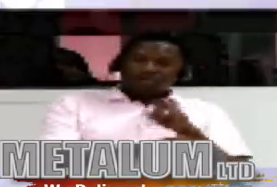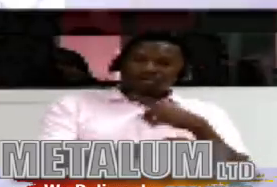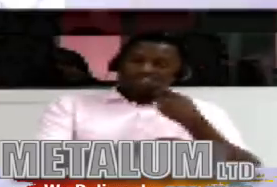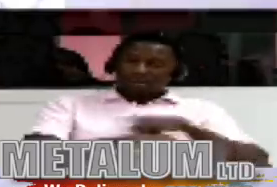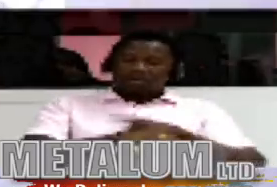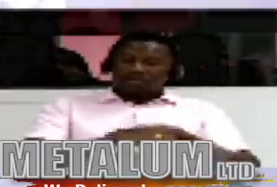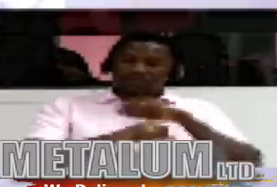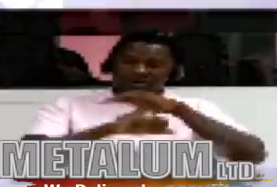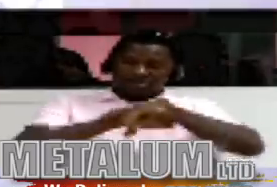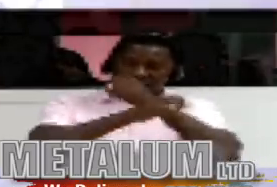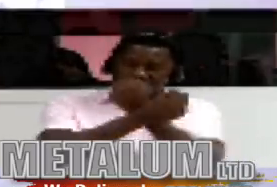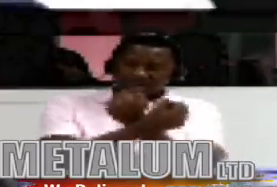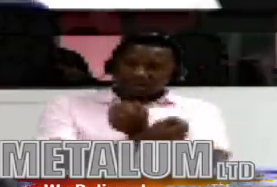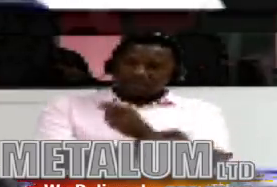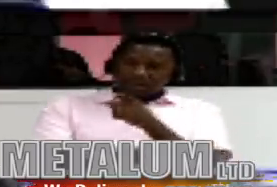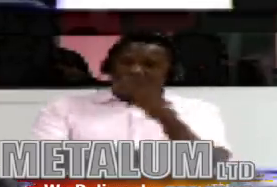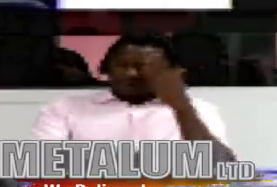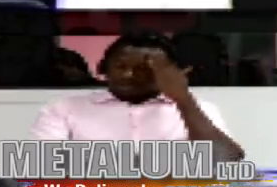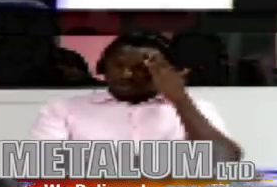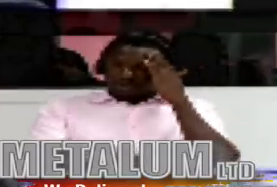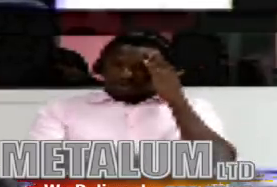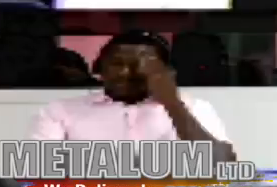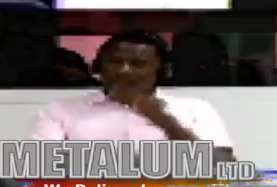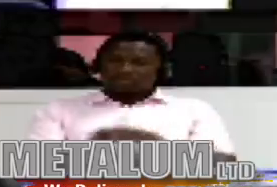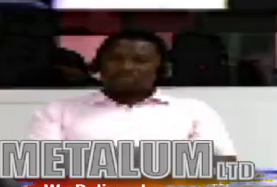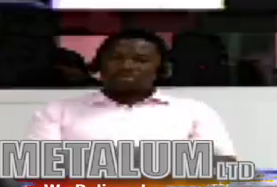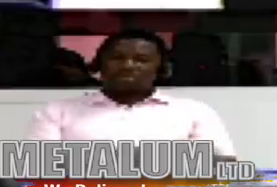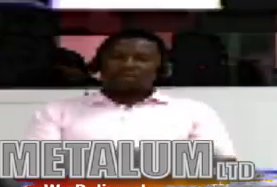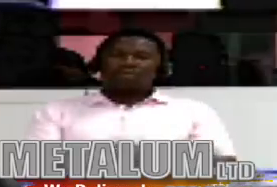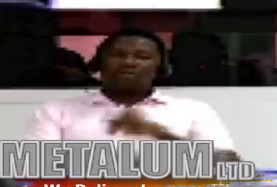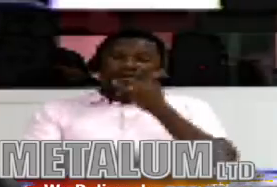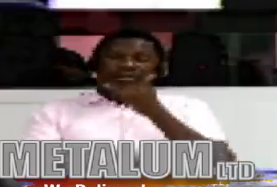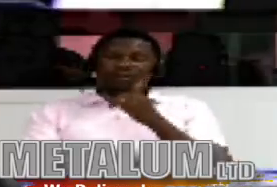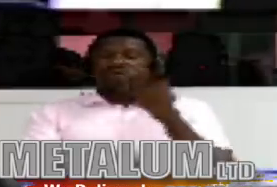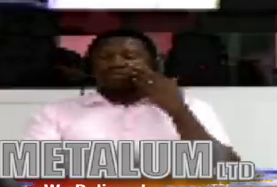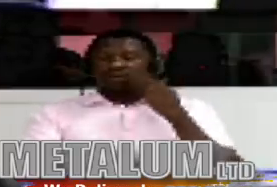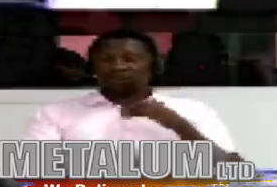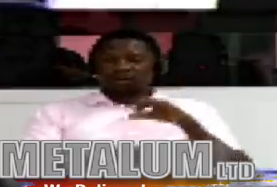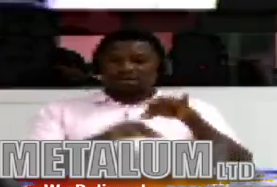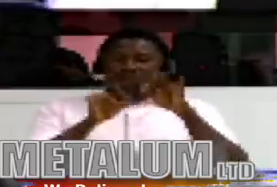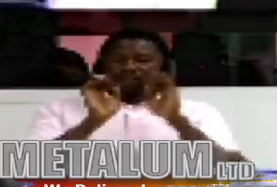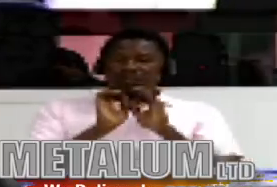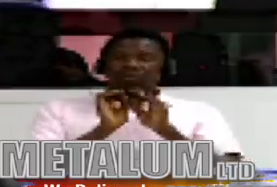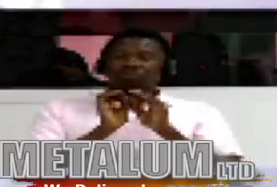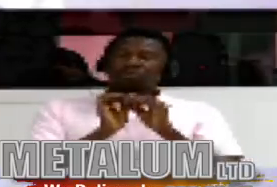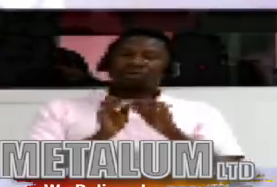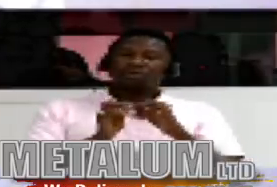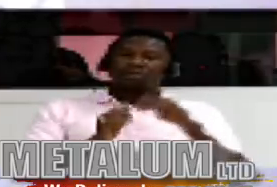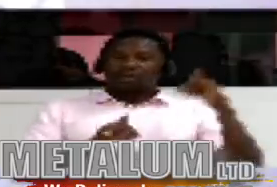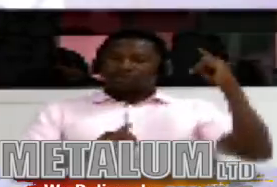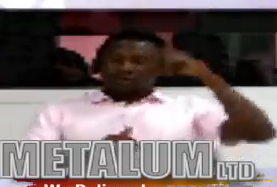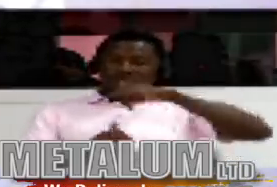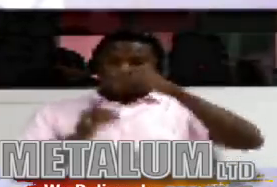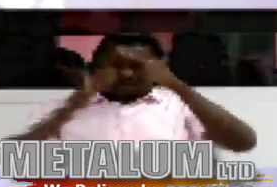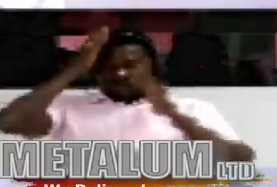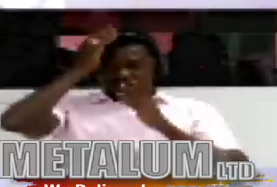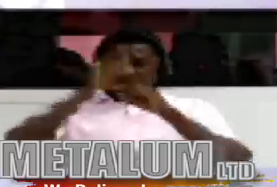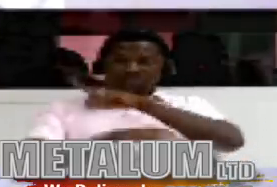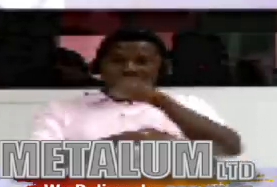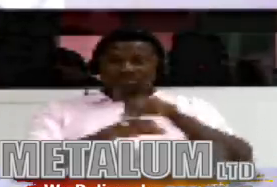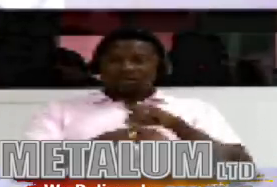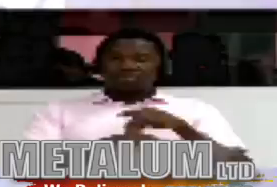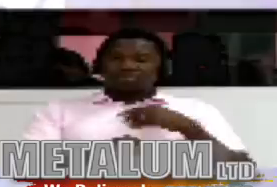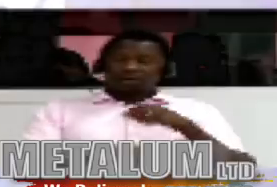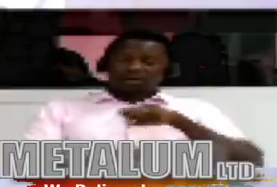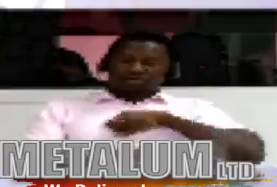arrests, as yes. far as you know? When we were taken to Yundum Barracks, I was specifically taken to a